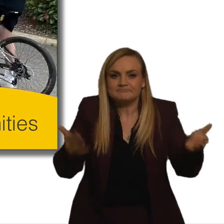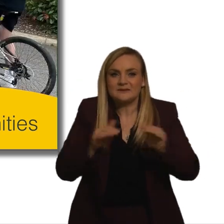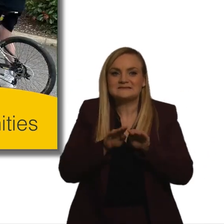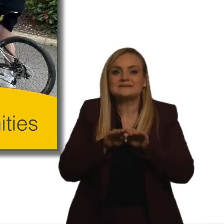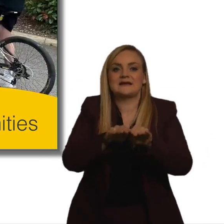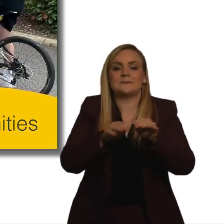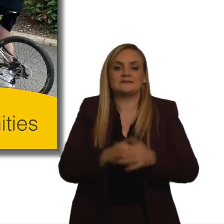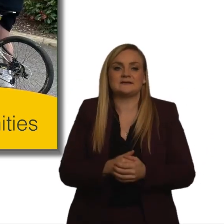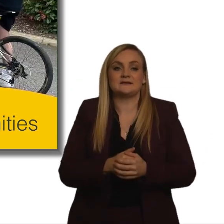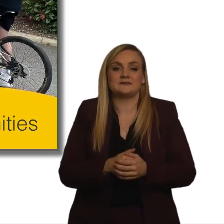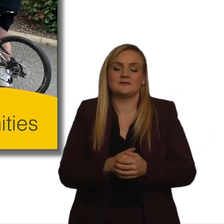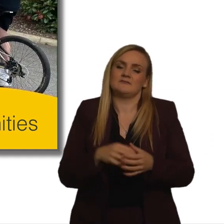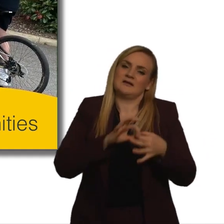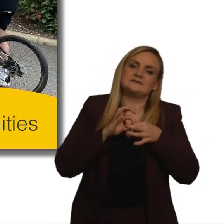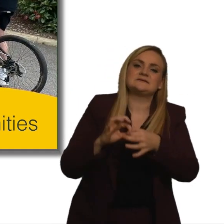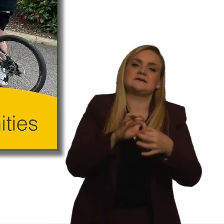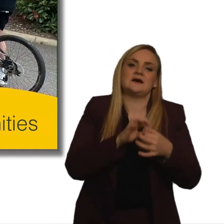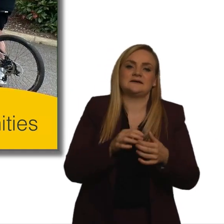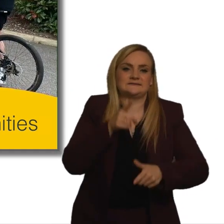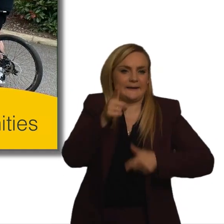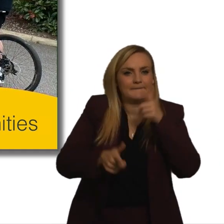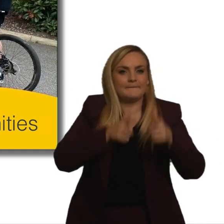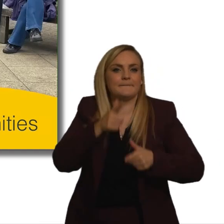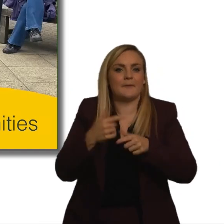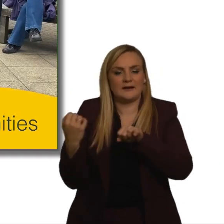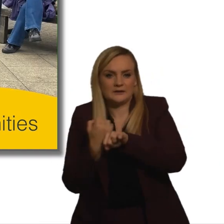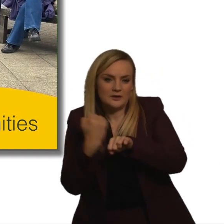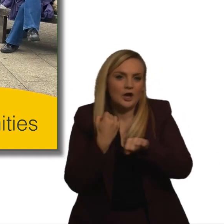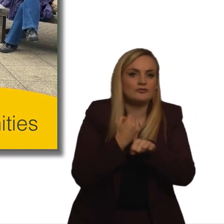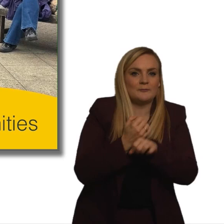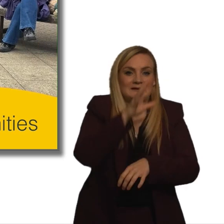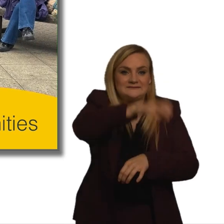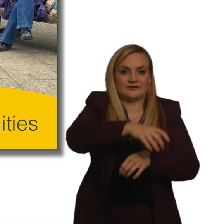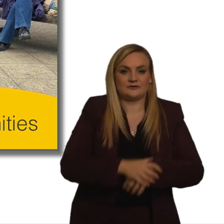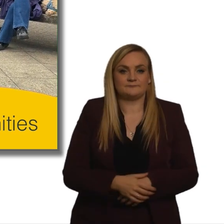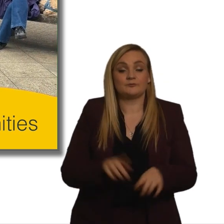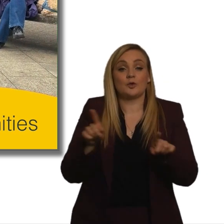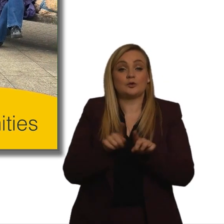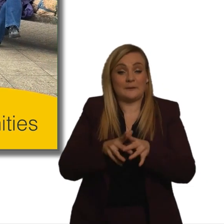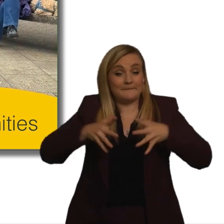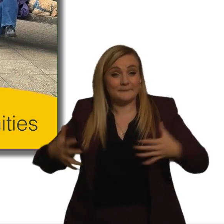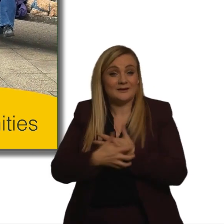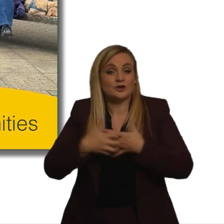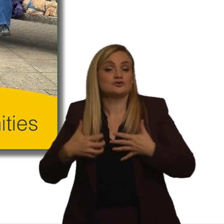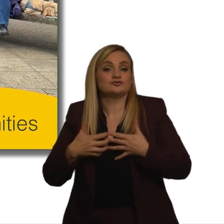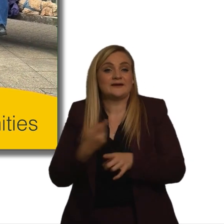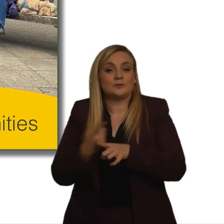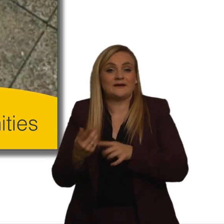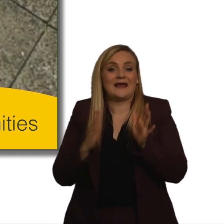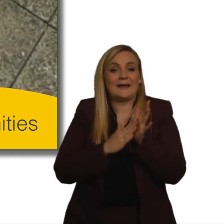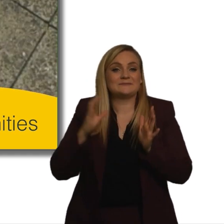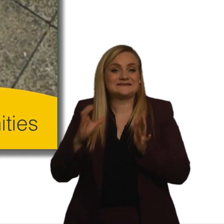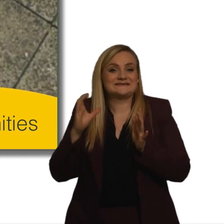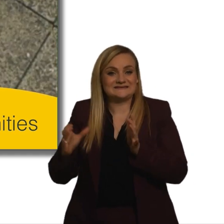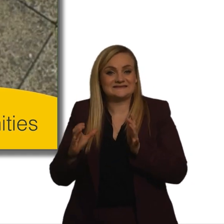the Society's fantastic bike repair stations. During Big Green Week back in June, MCC's partnered